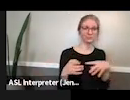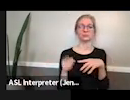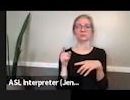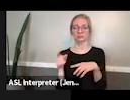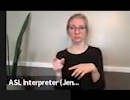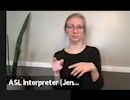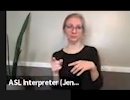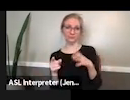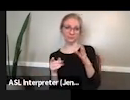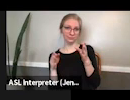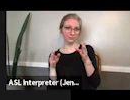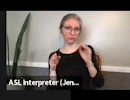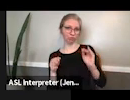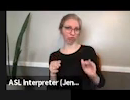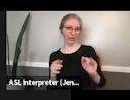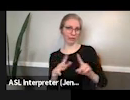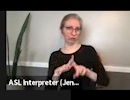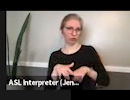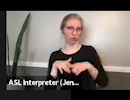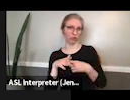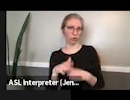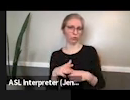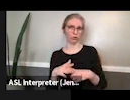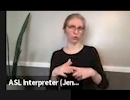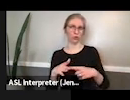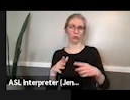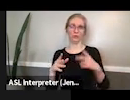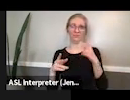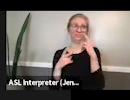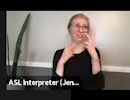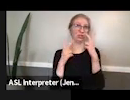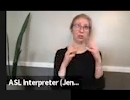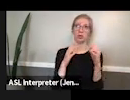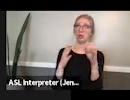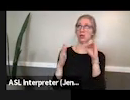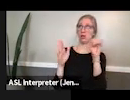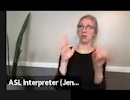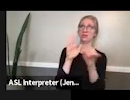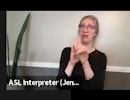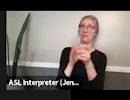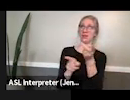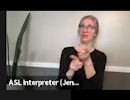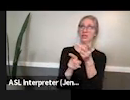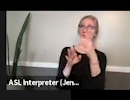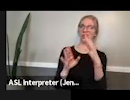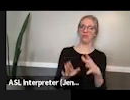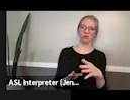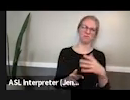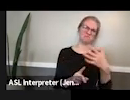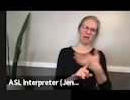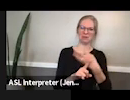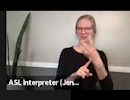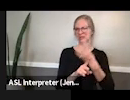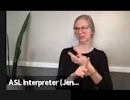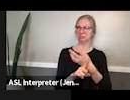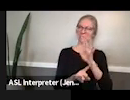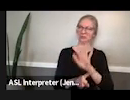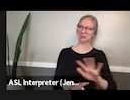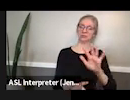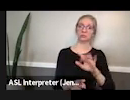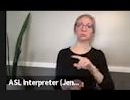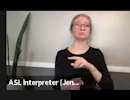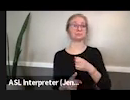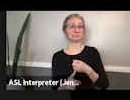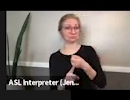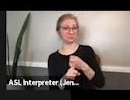discriminate a caregiver visually in the 5-6 month range, by the time they hit 6 months, they